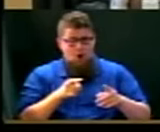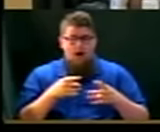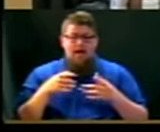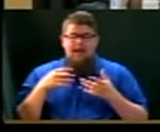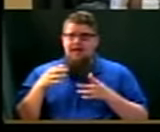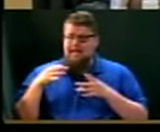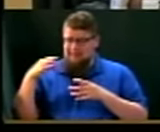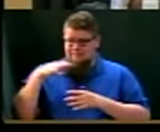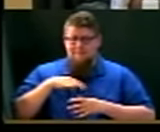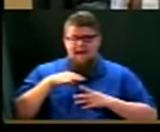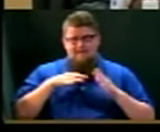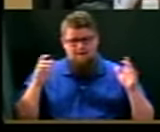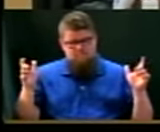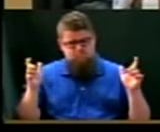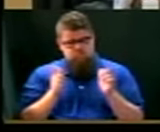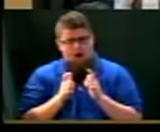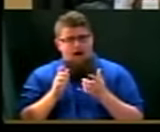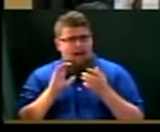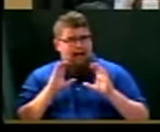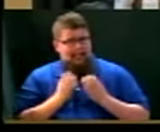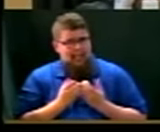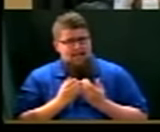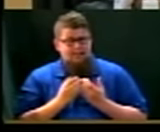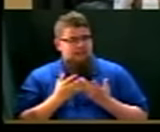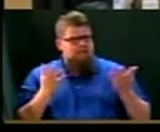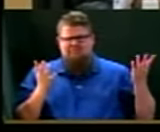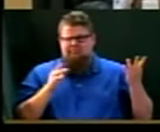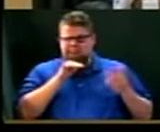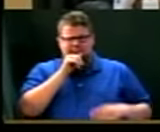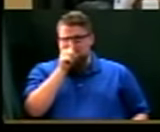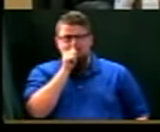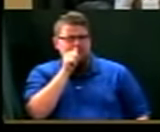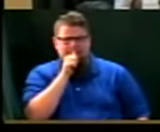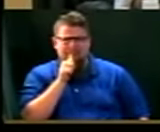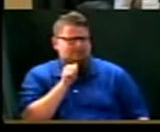of smaller classes. This is not a secret.